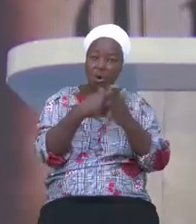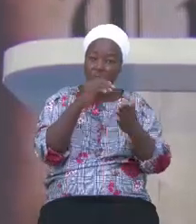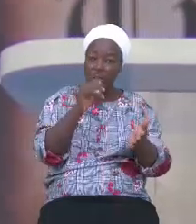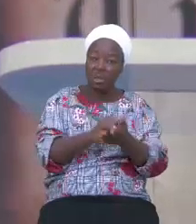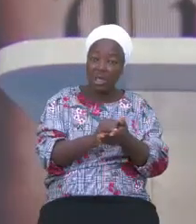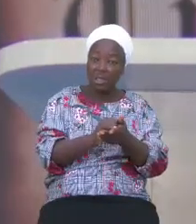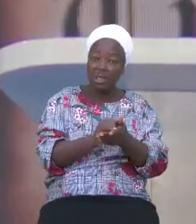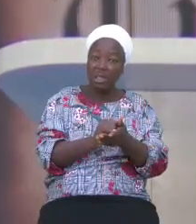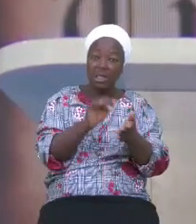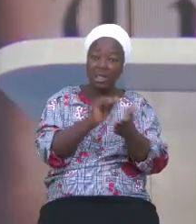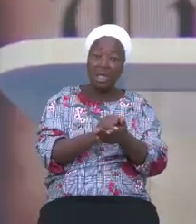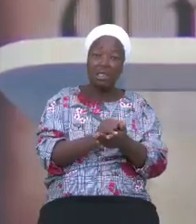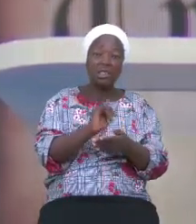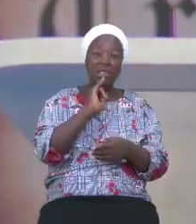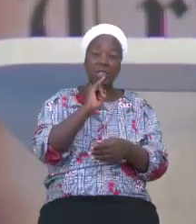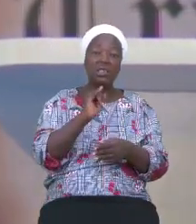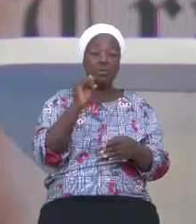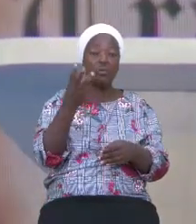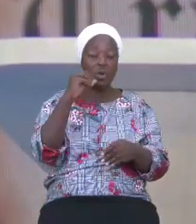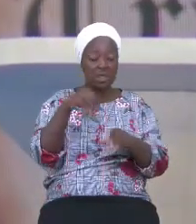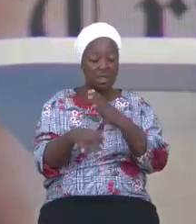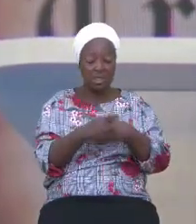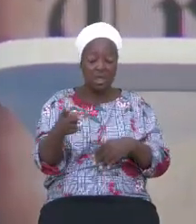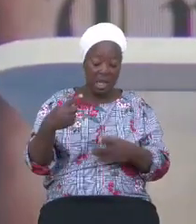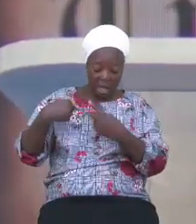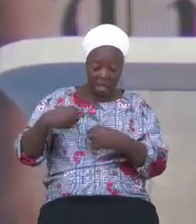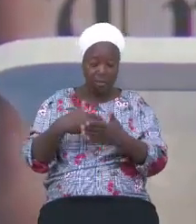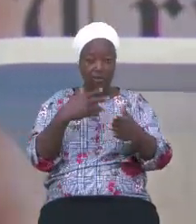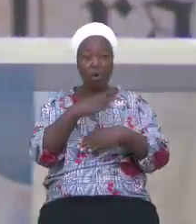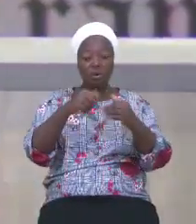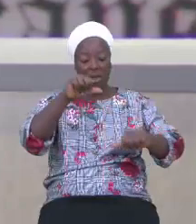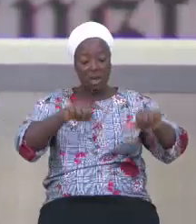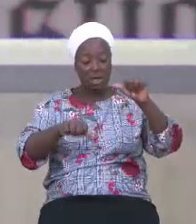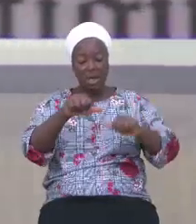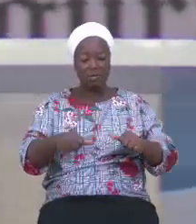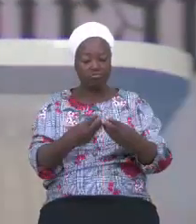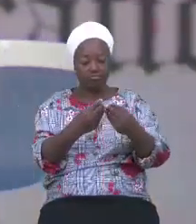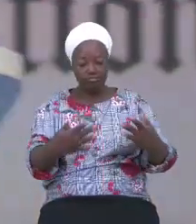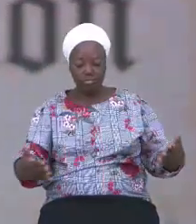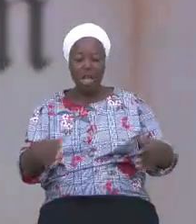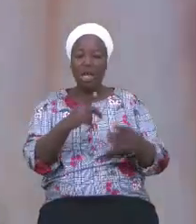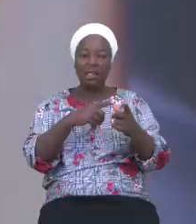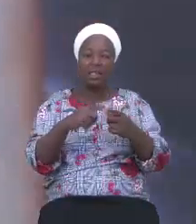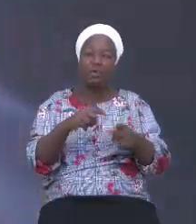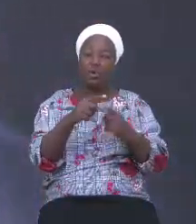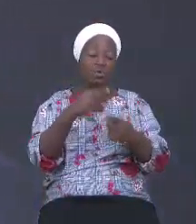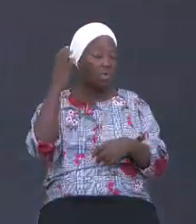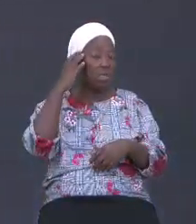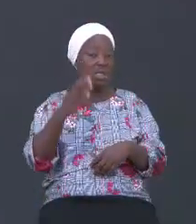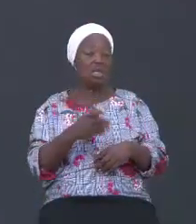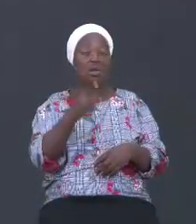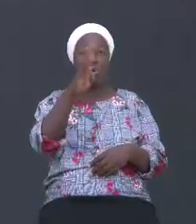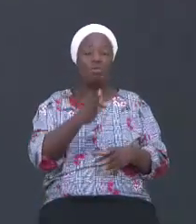in their hearts before, all the doubt melted away. When you hear God directly, he had